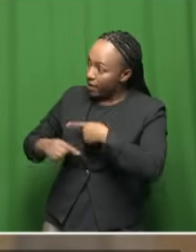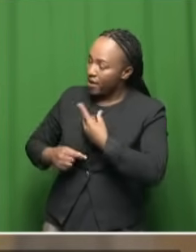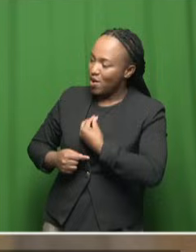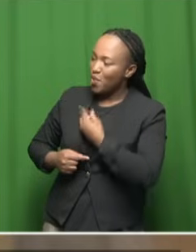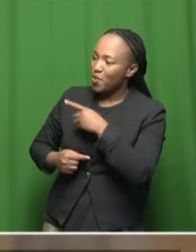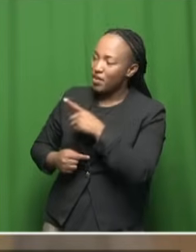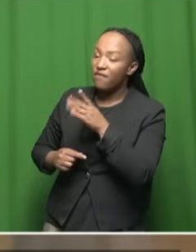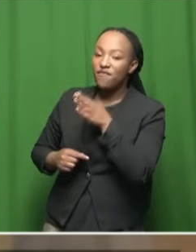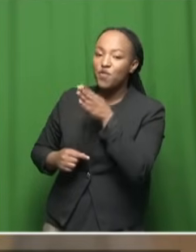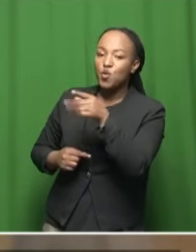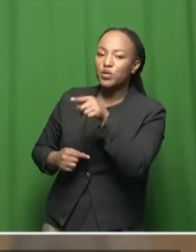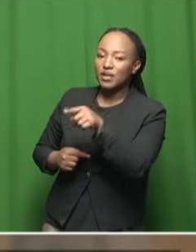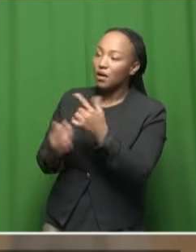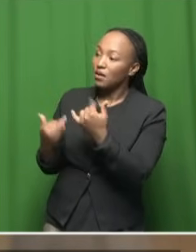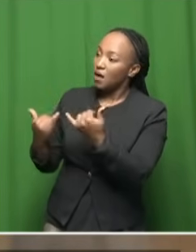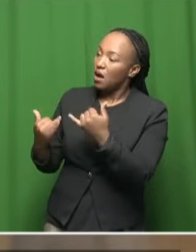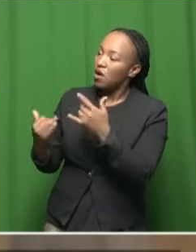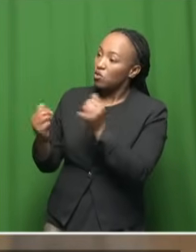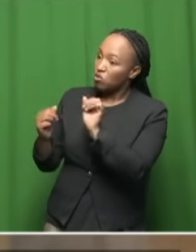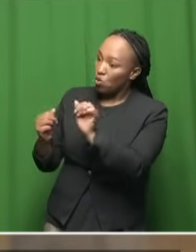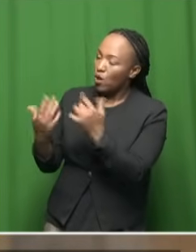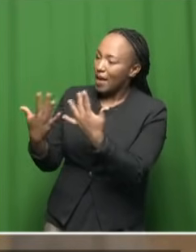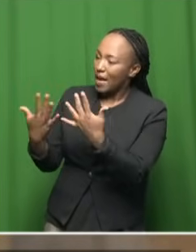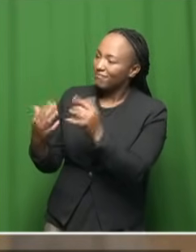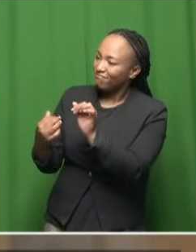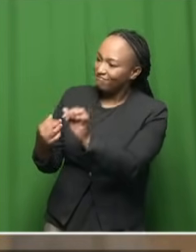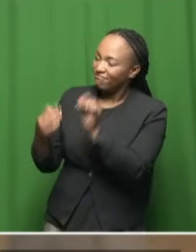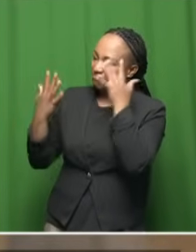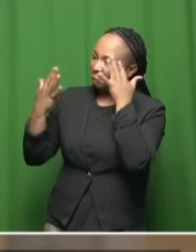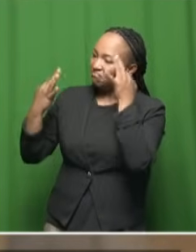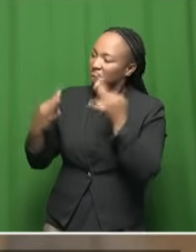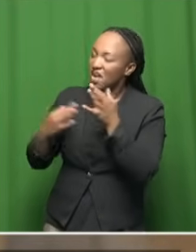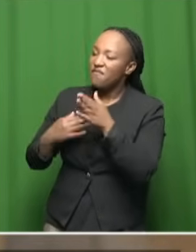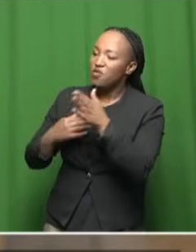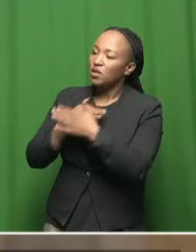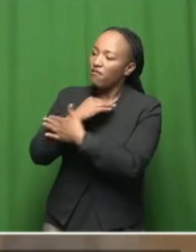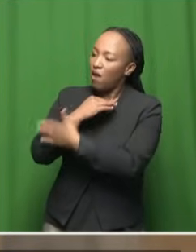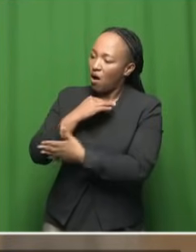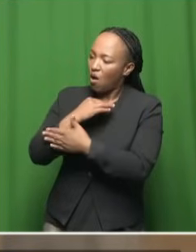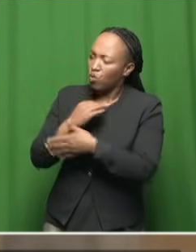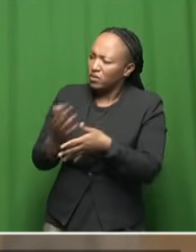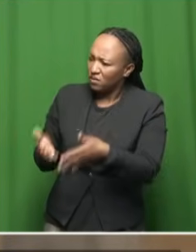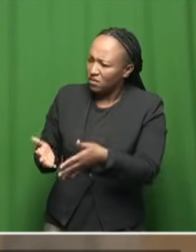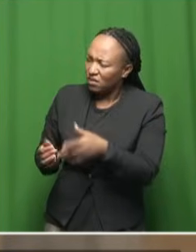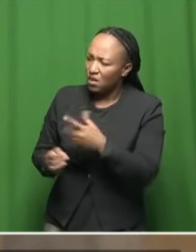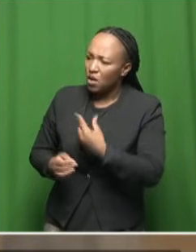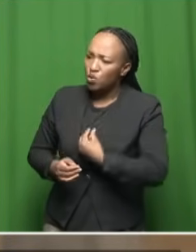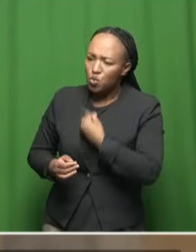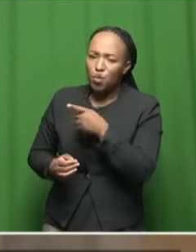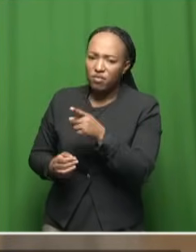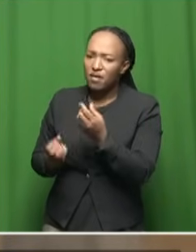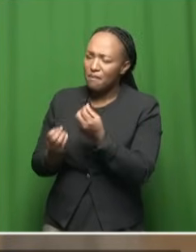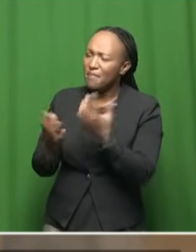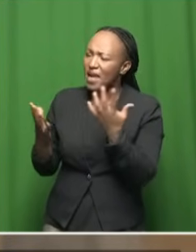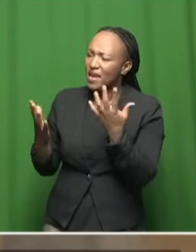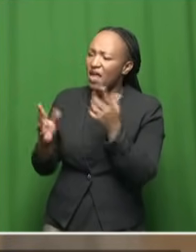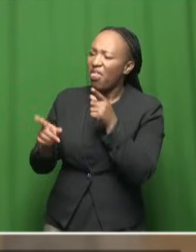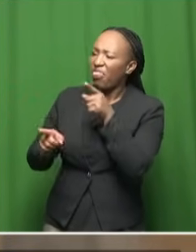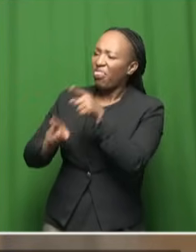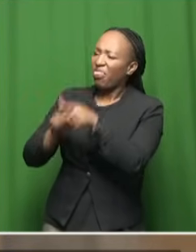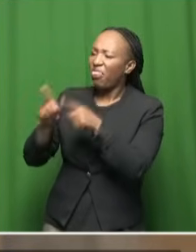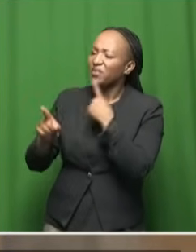the future is generally in your hands, and you are the future leaders of this country. But the youth has been accused of